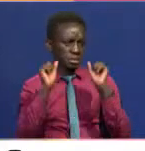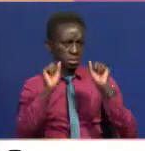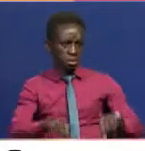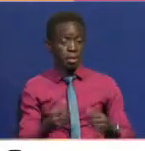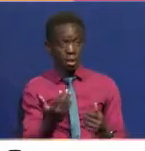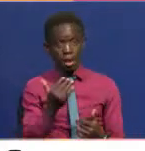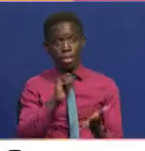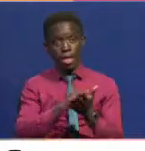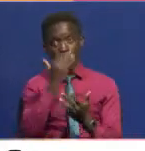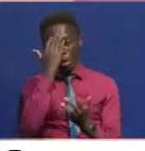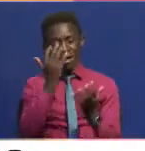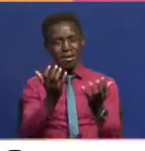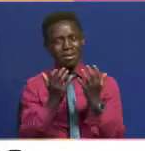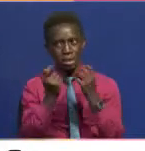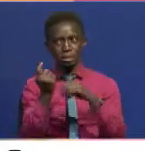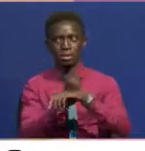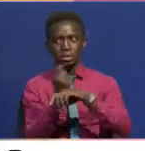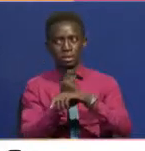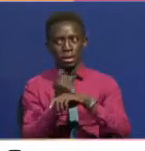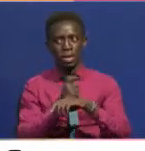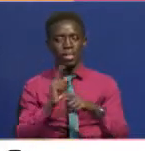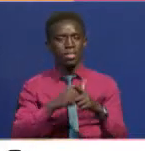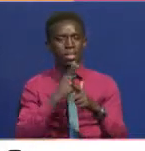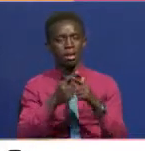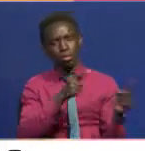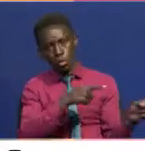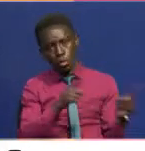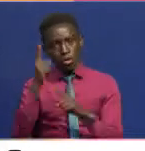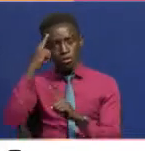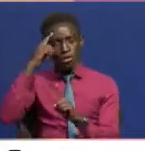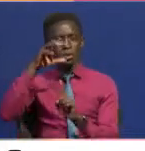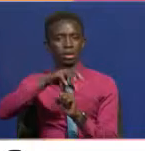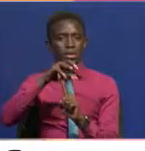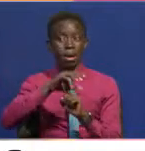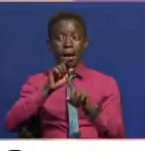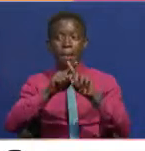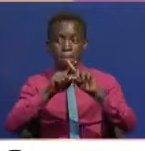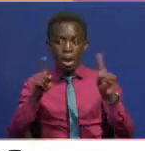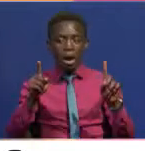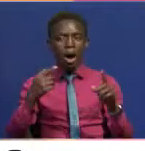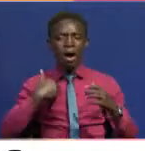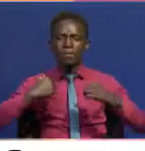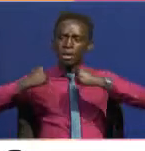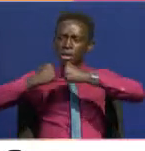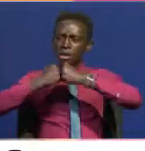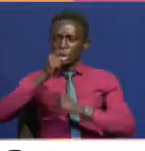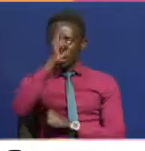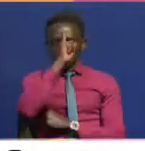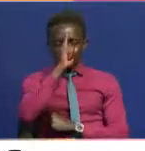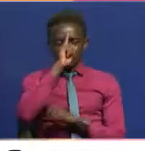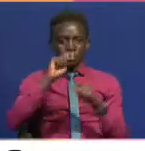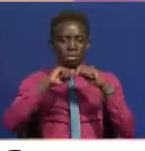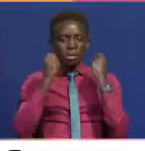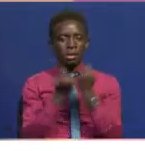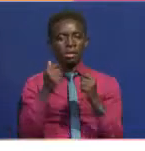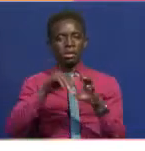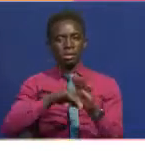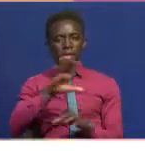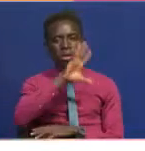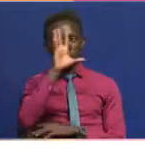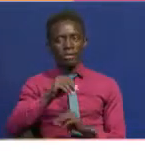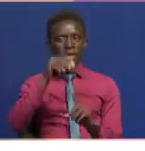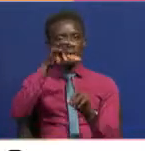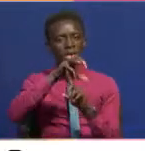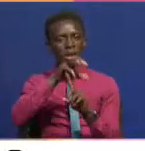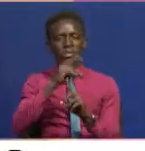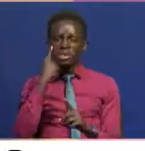4 trainings and then go for the championship. But we are really going to face serious teams in this African Championship, and they